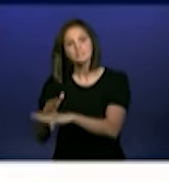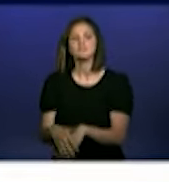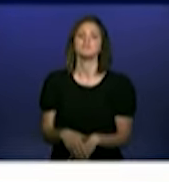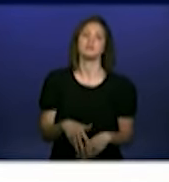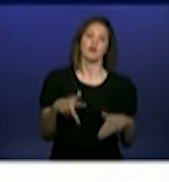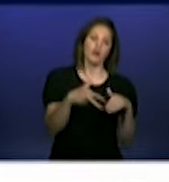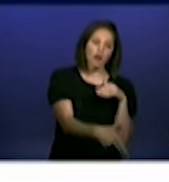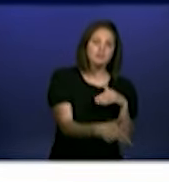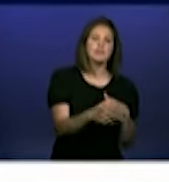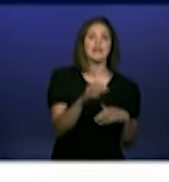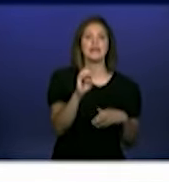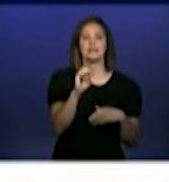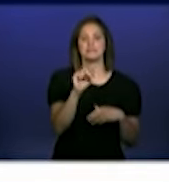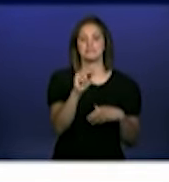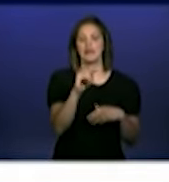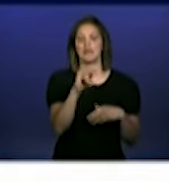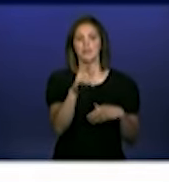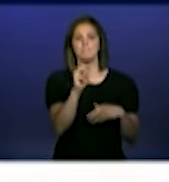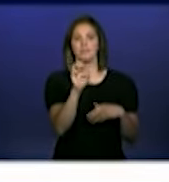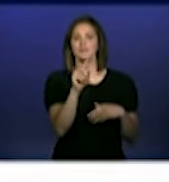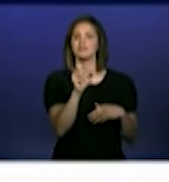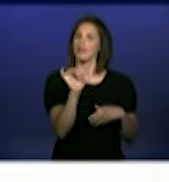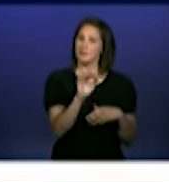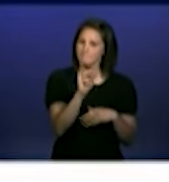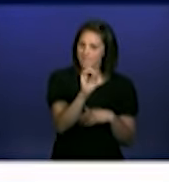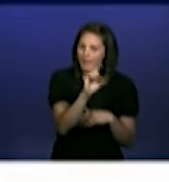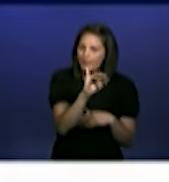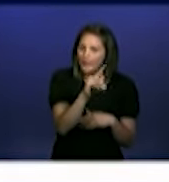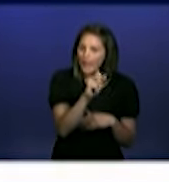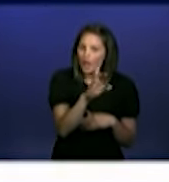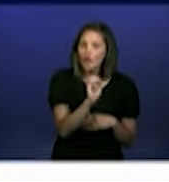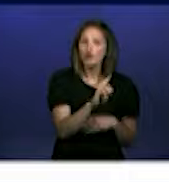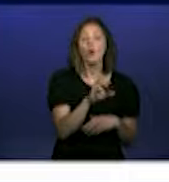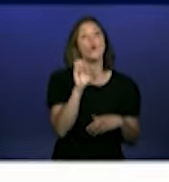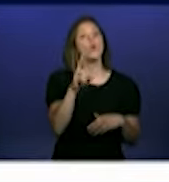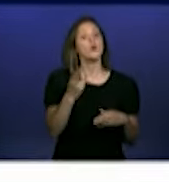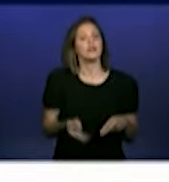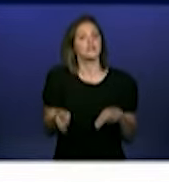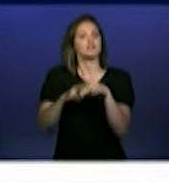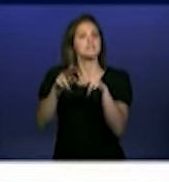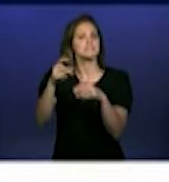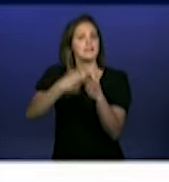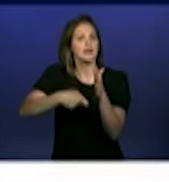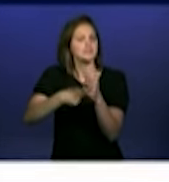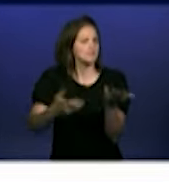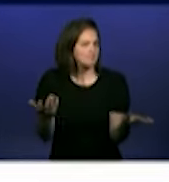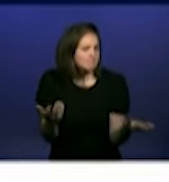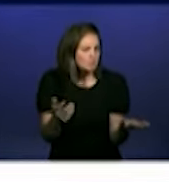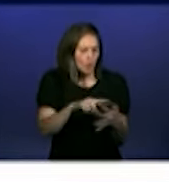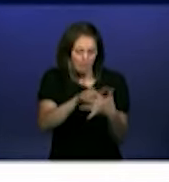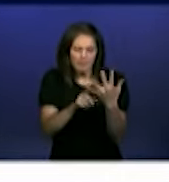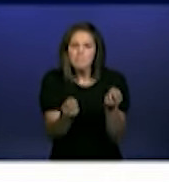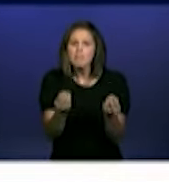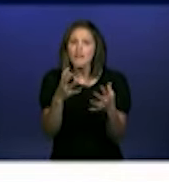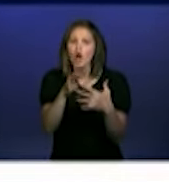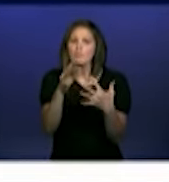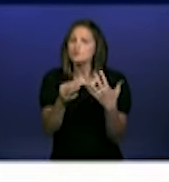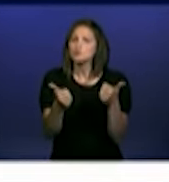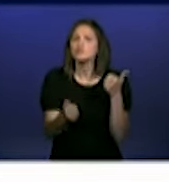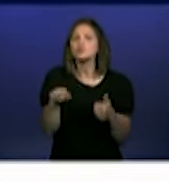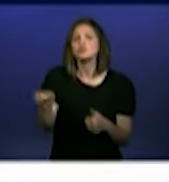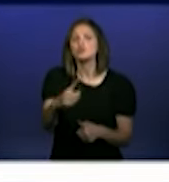other entitlements, or the other option, to increase taxes. Which of these options would you support when it comes